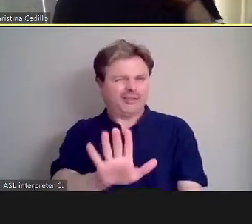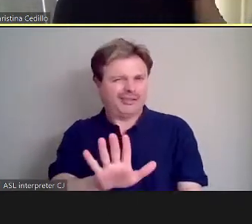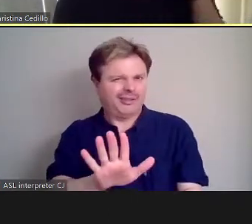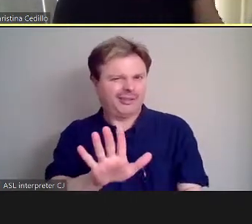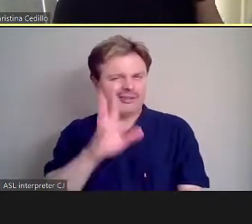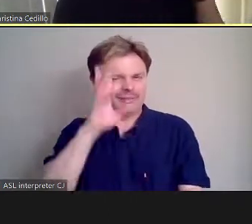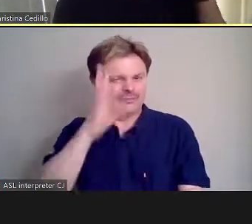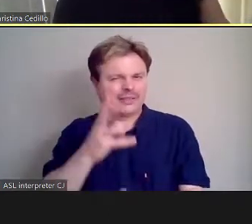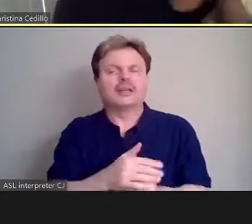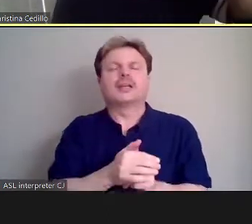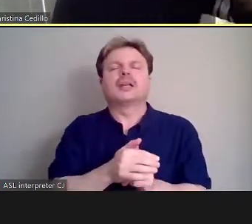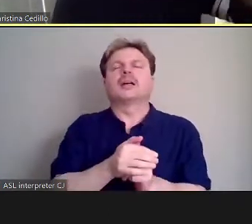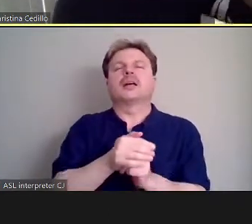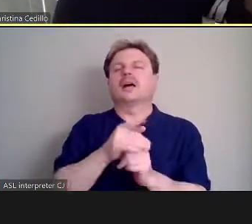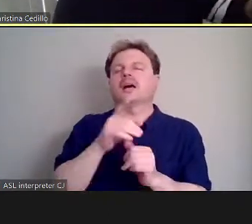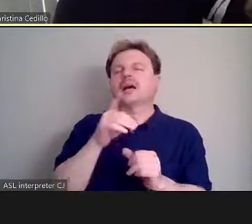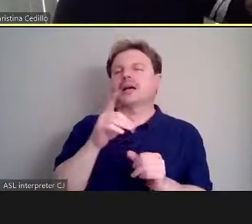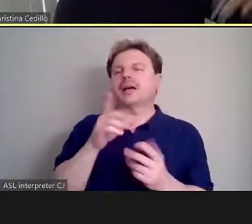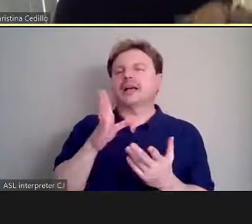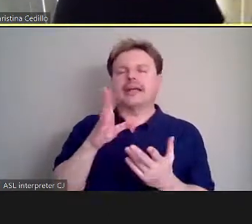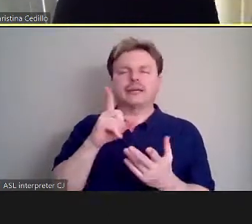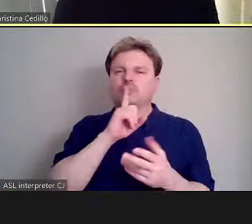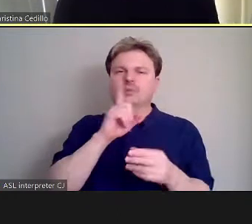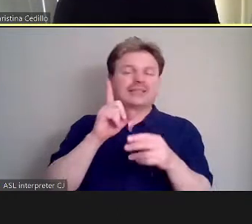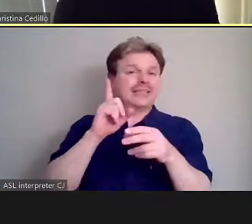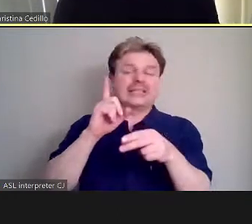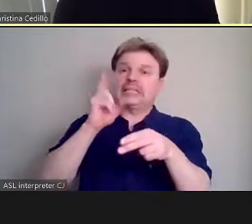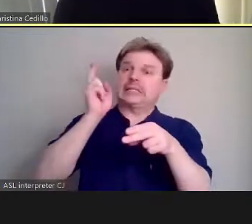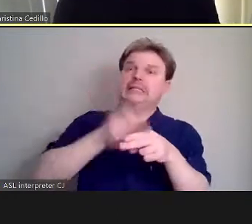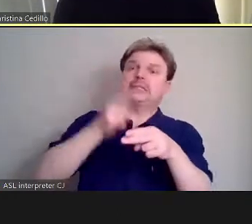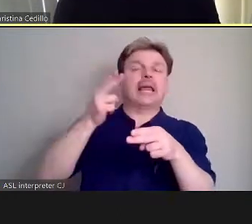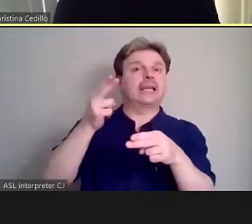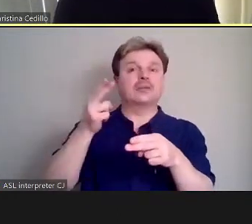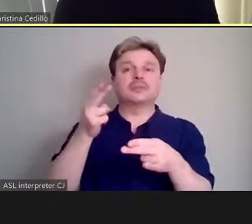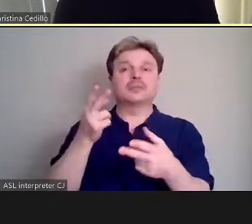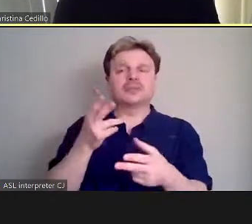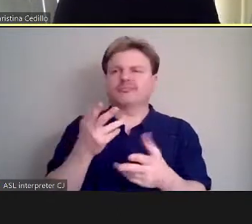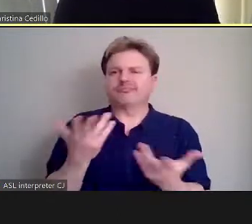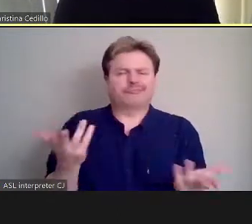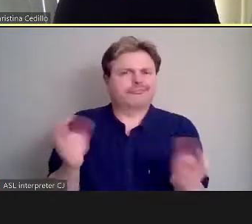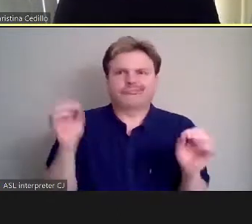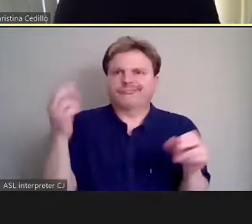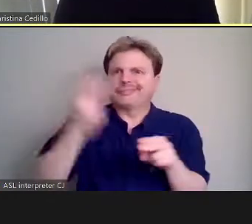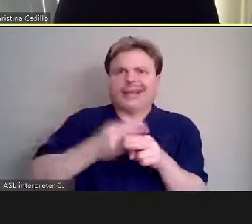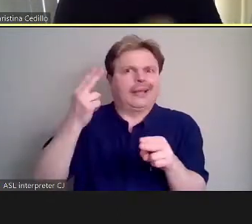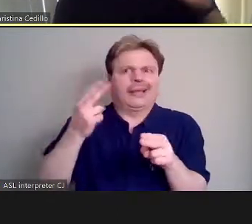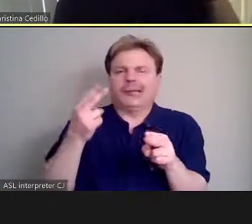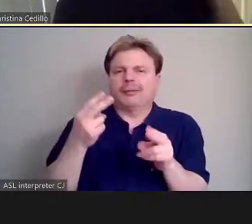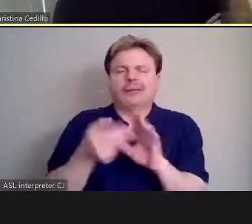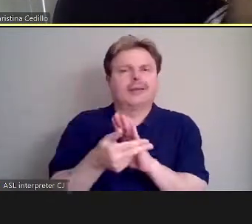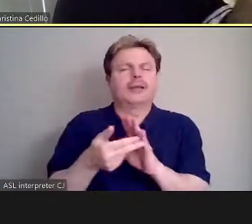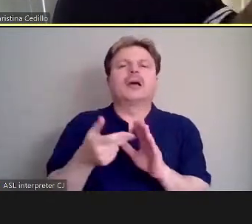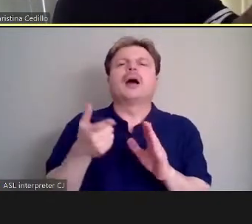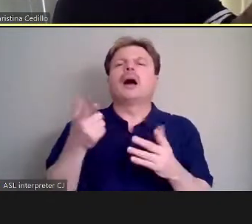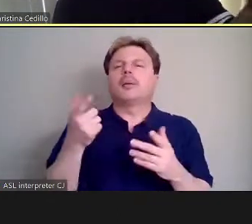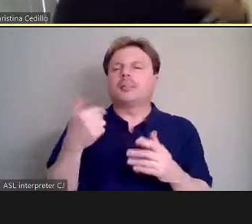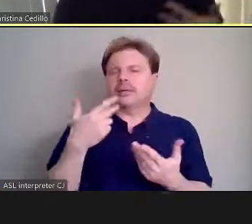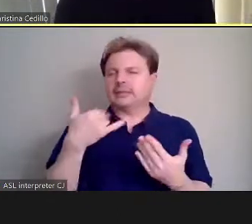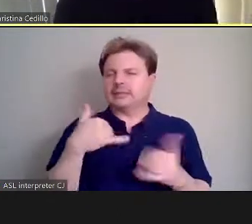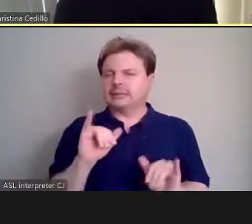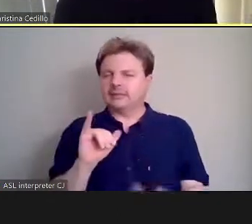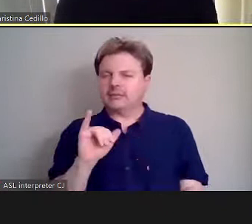And it's never actually even named sometimes, but it's still seen as a